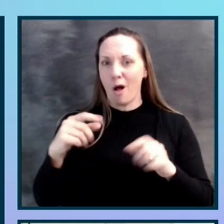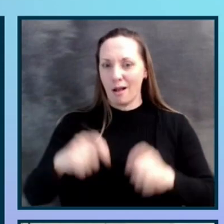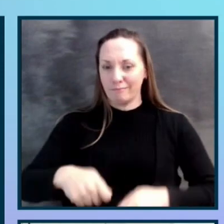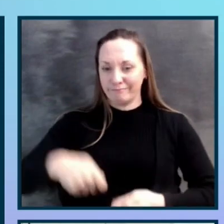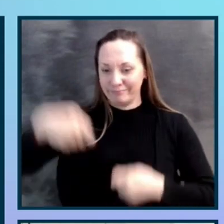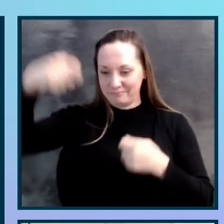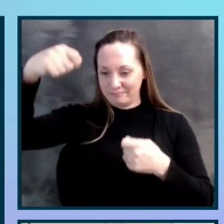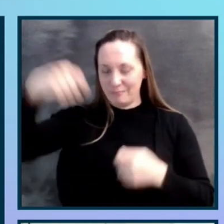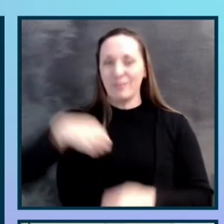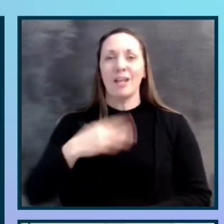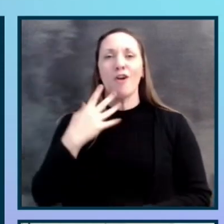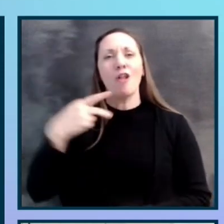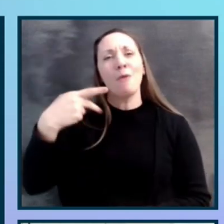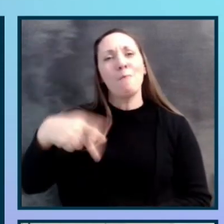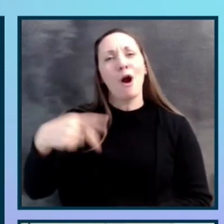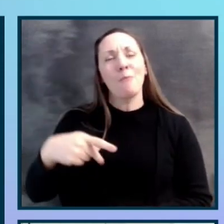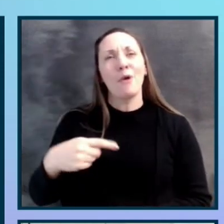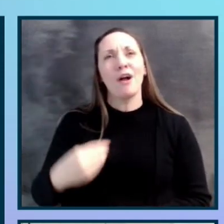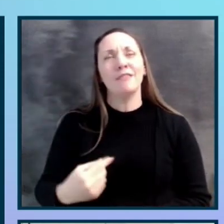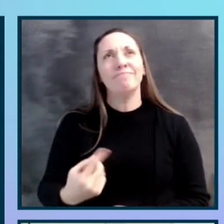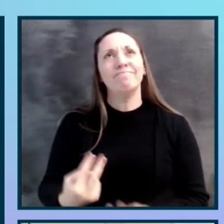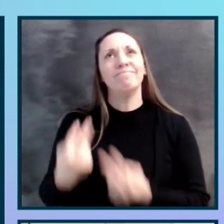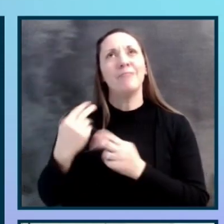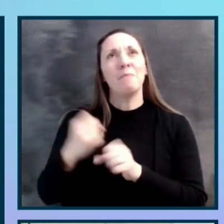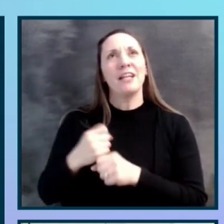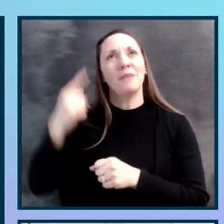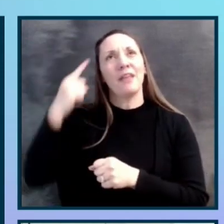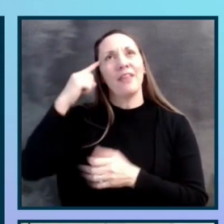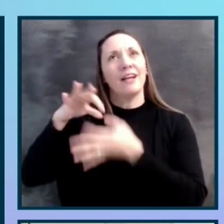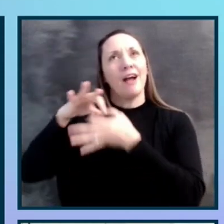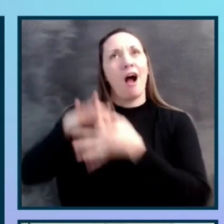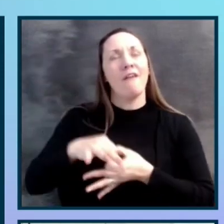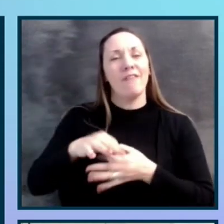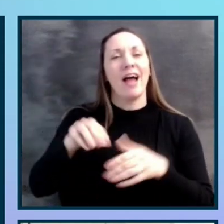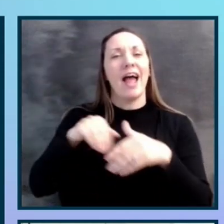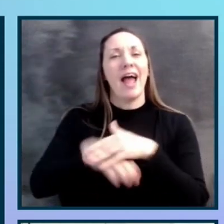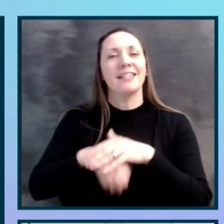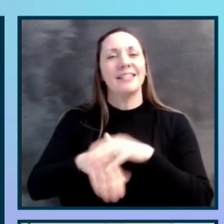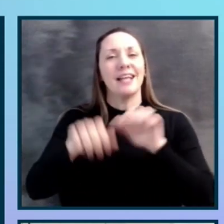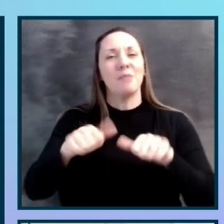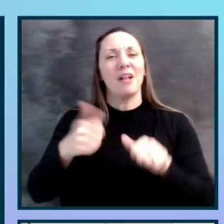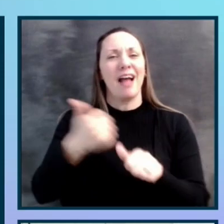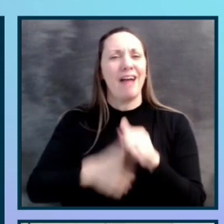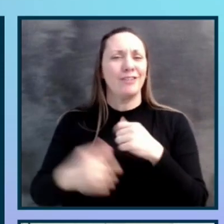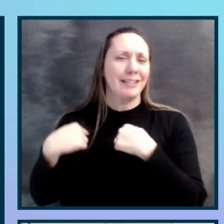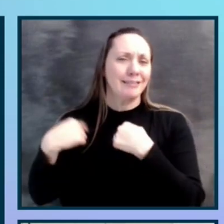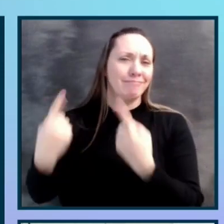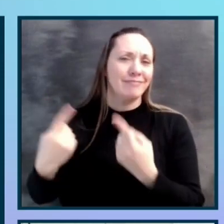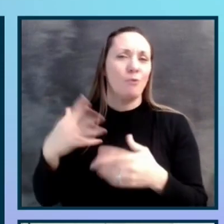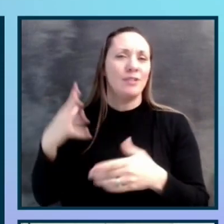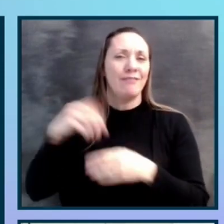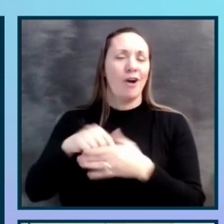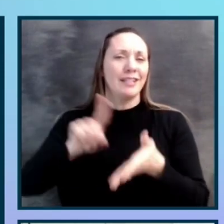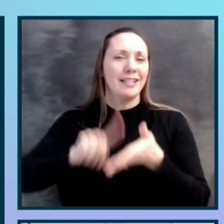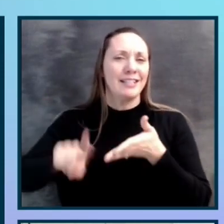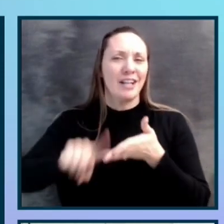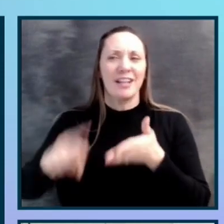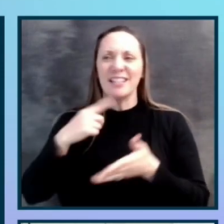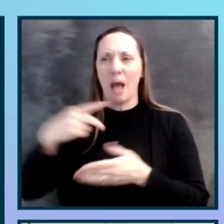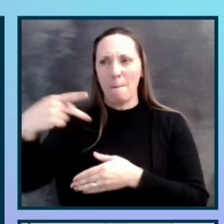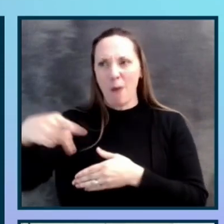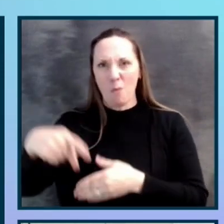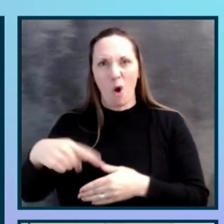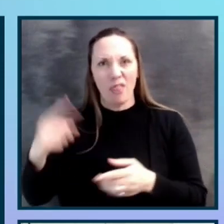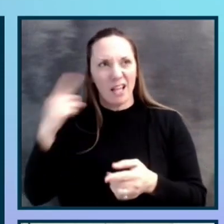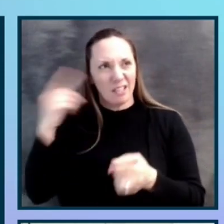color purple makes me think about accessibility ever since I participated in a study where a colorblind participant claimed that purple was a conspiracy, which